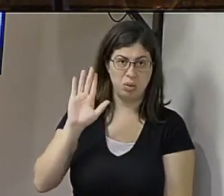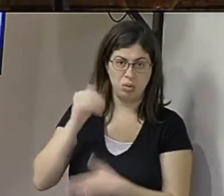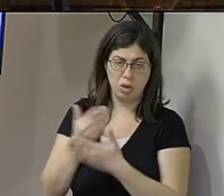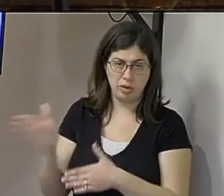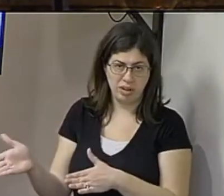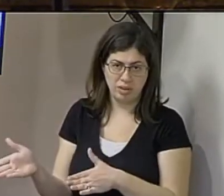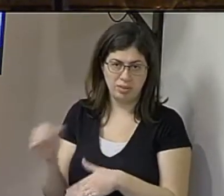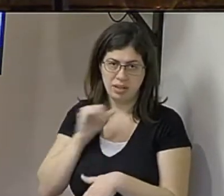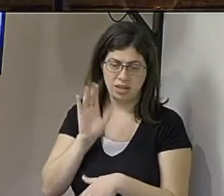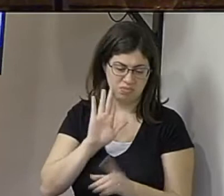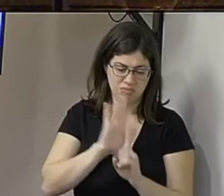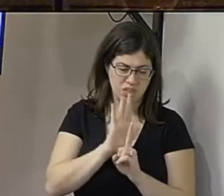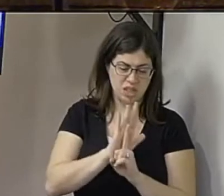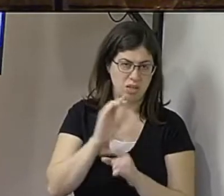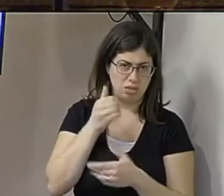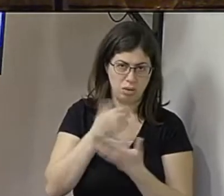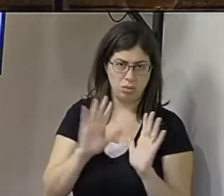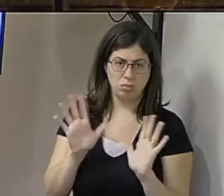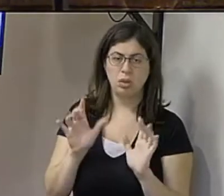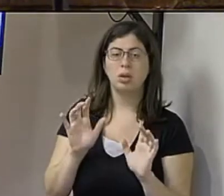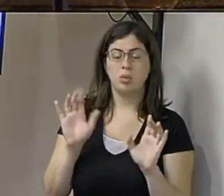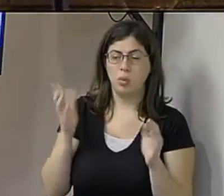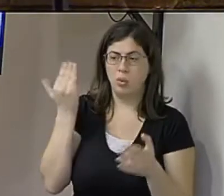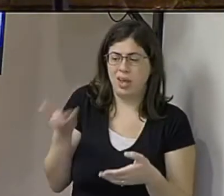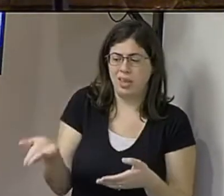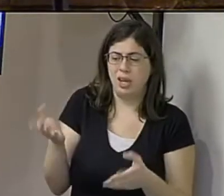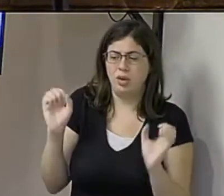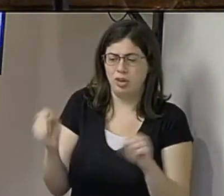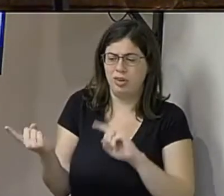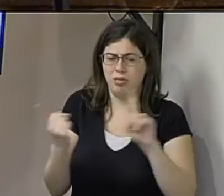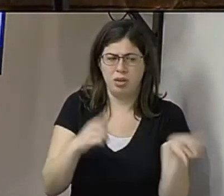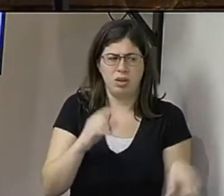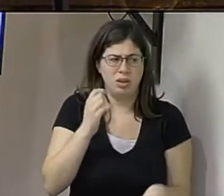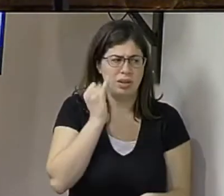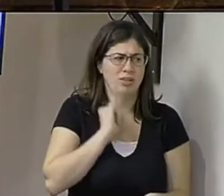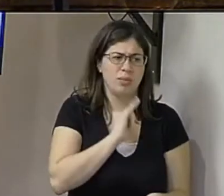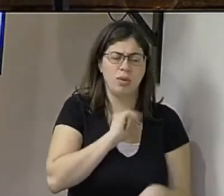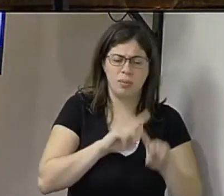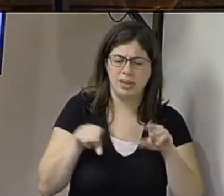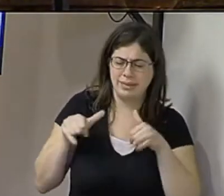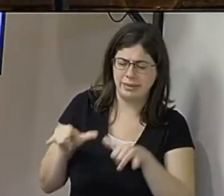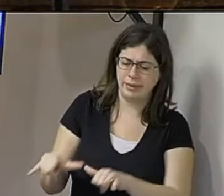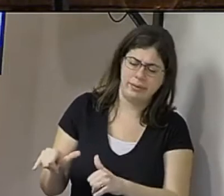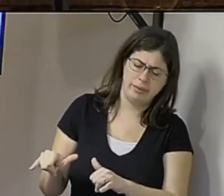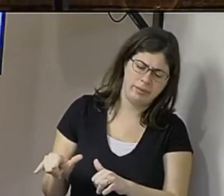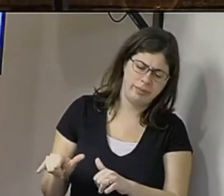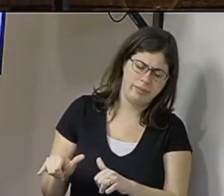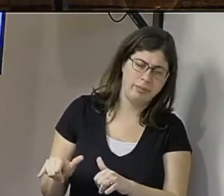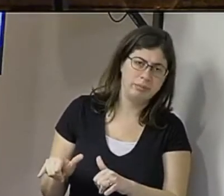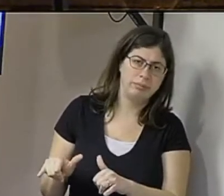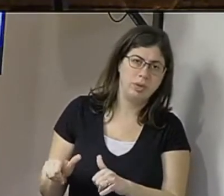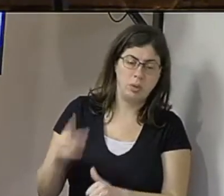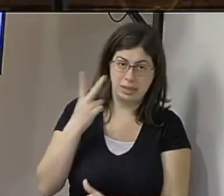again, remember, why are they here? Well, they could have gone back to Israel, but they stayed in Persia. And